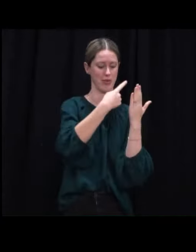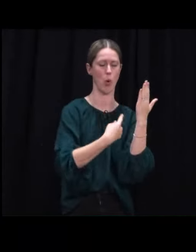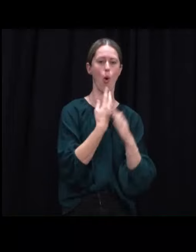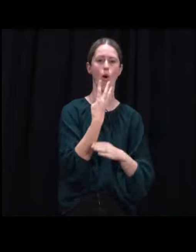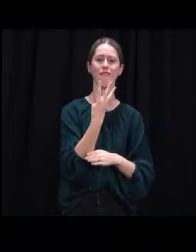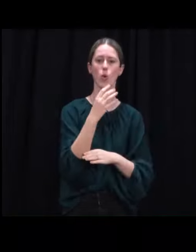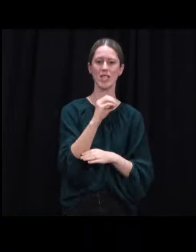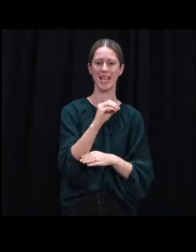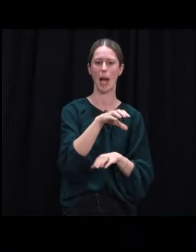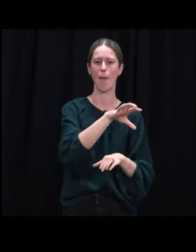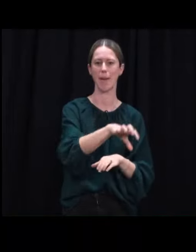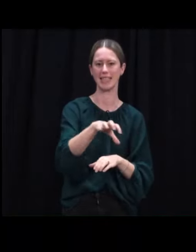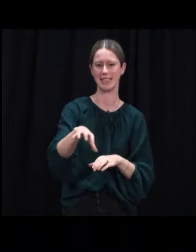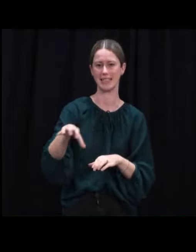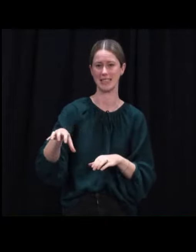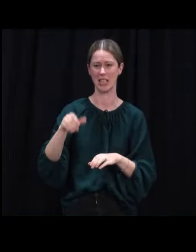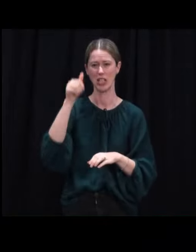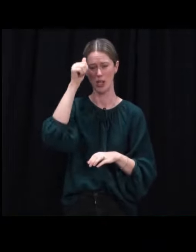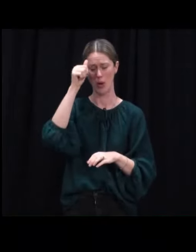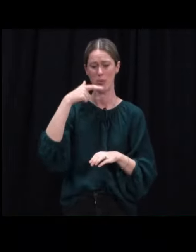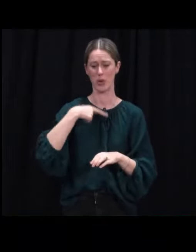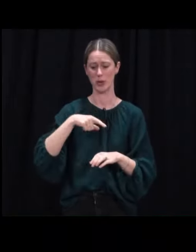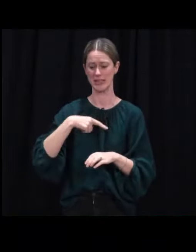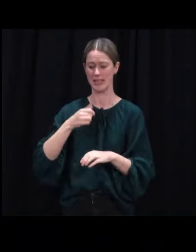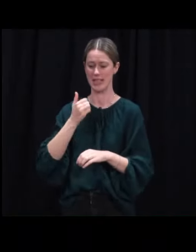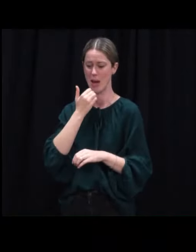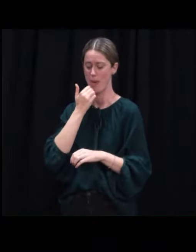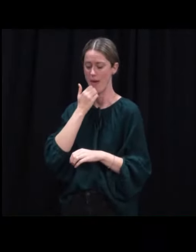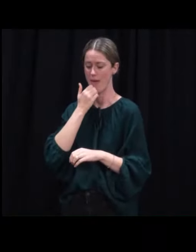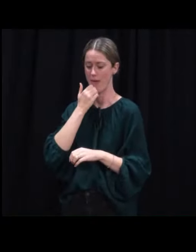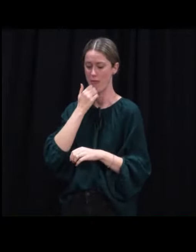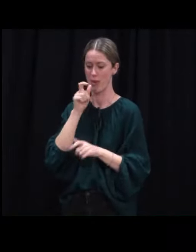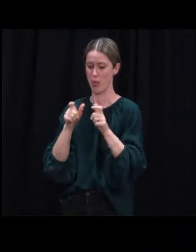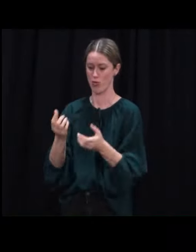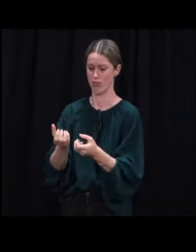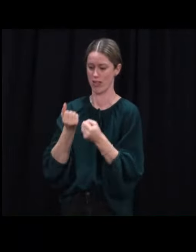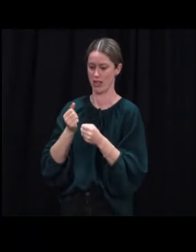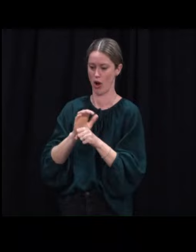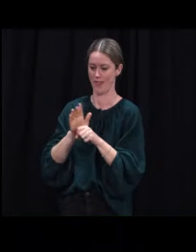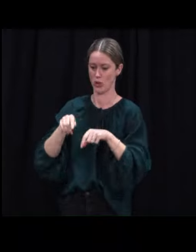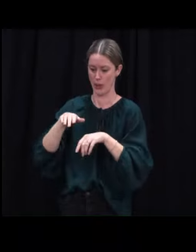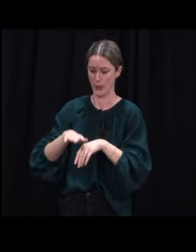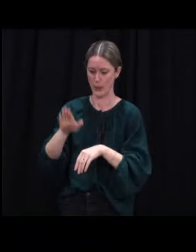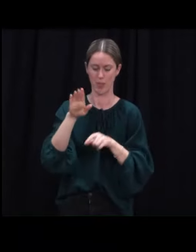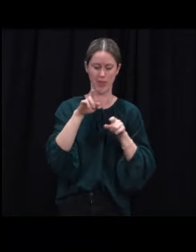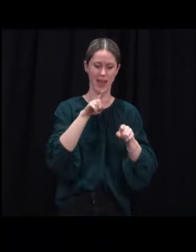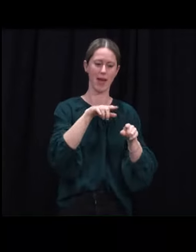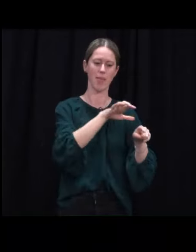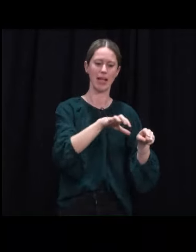about the large number of new cases, that's clearly a much smaller number than we have seen in other days.